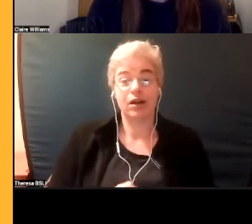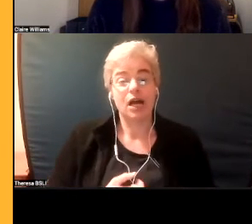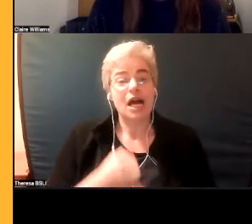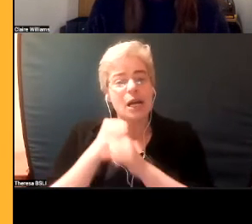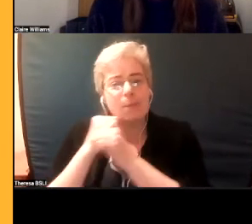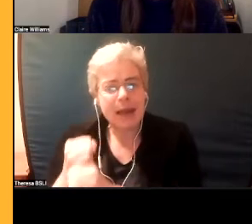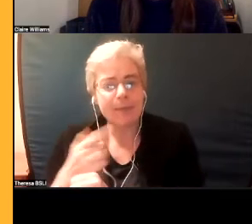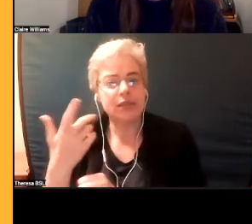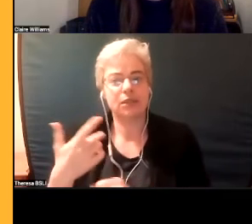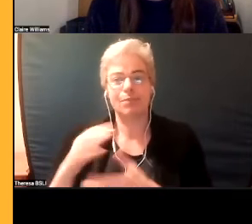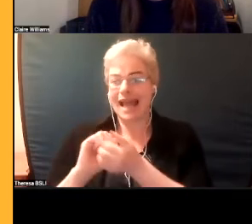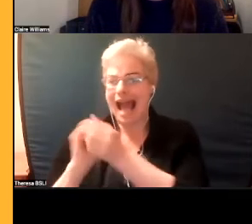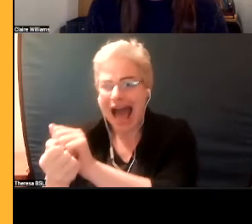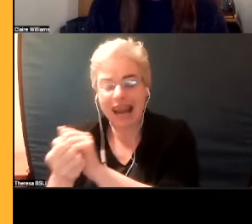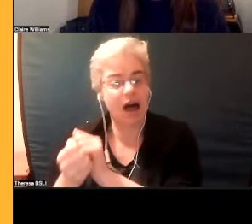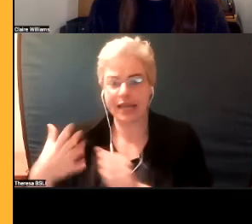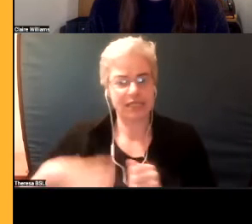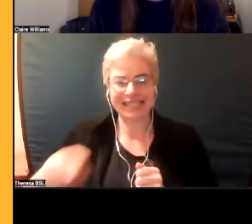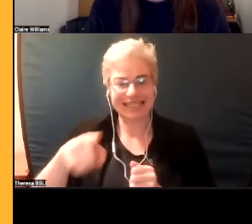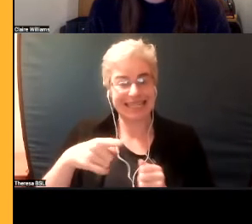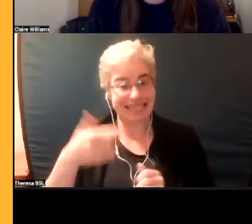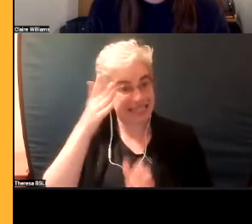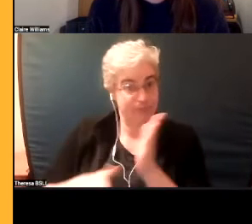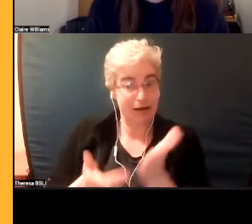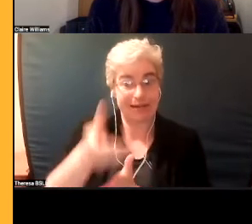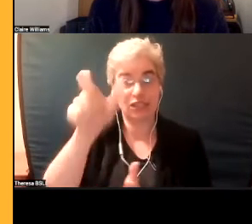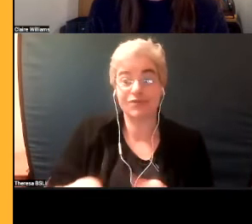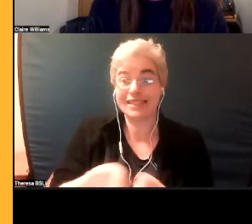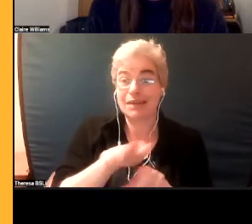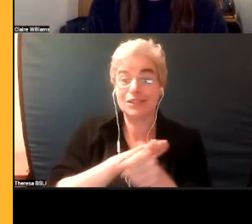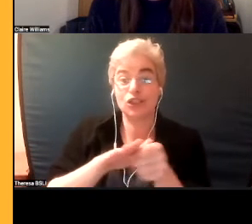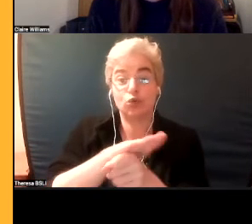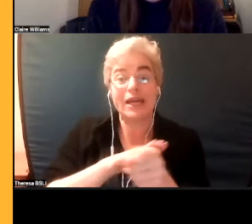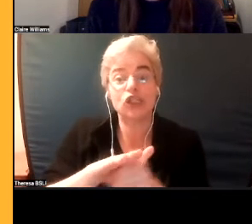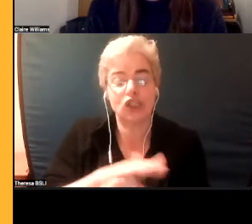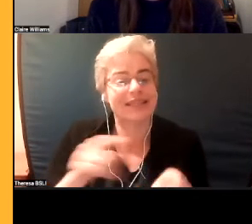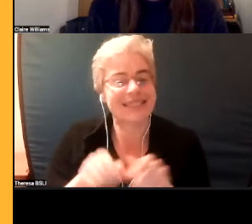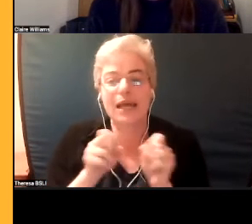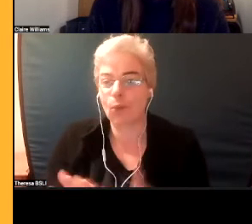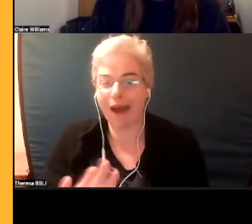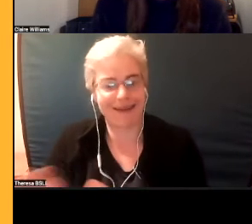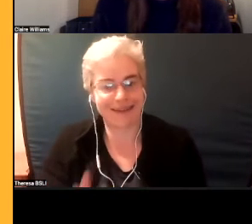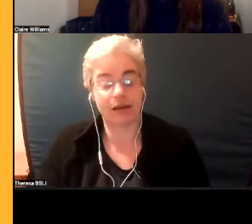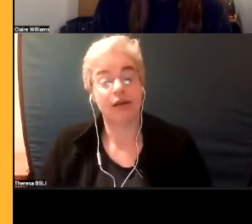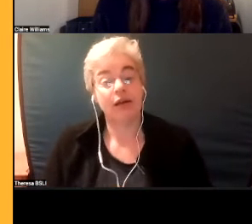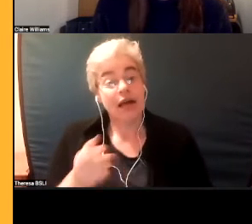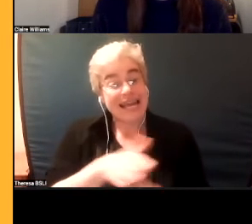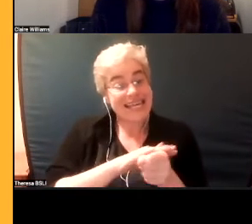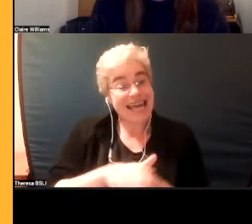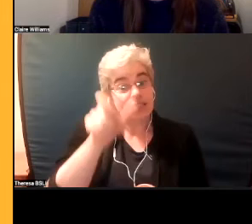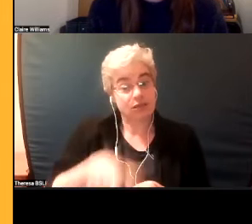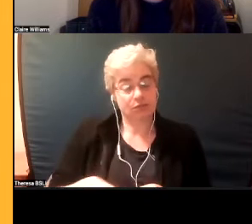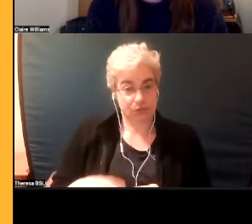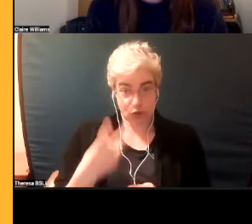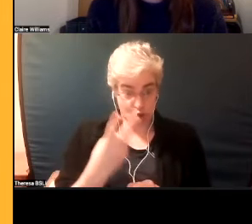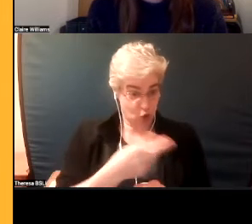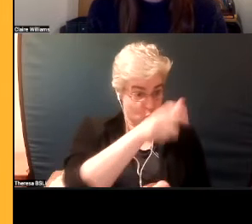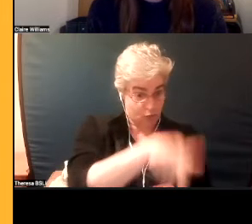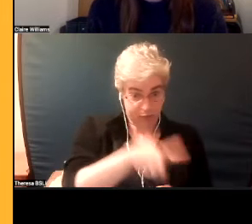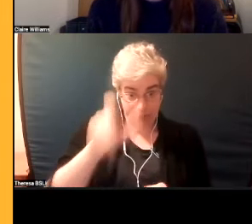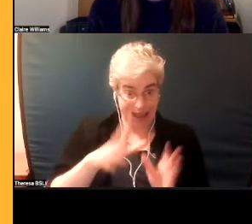commitment to being an ally does not require the experience of the same situations in the same way. It is the case that no two autistic people